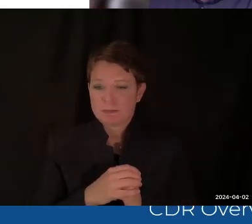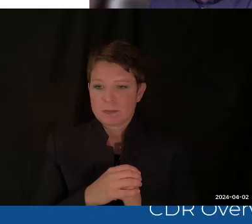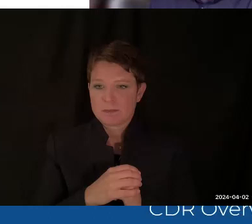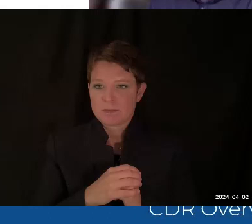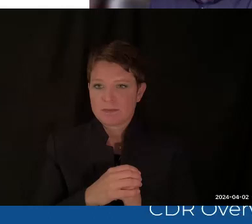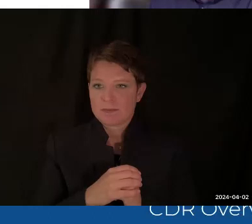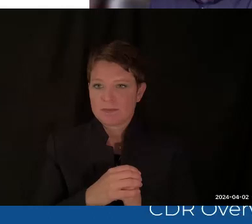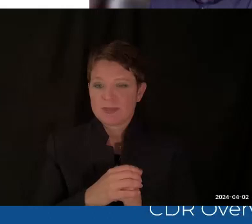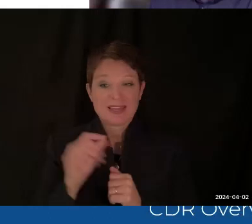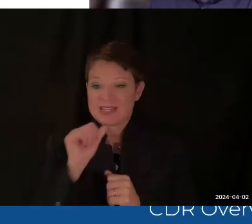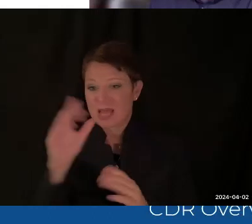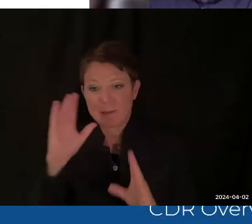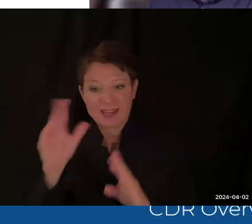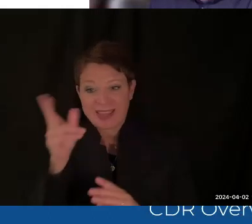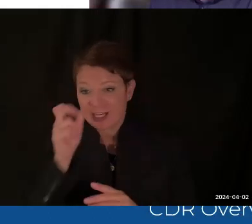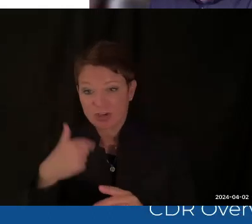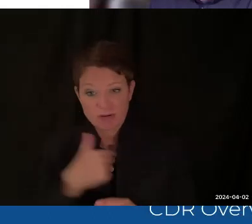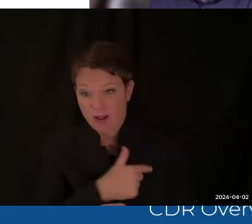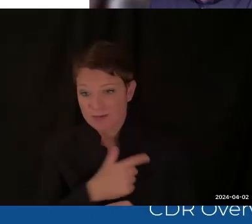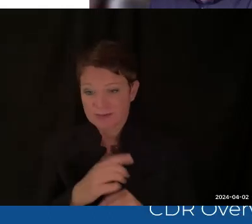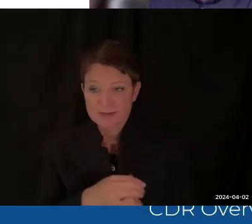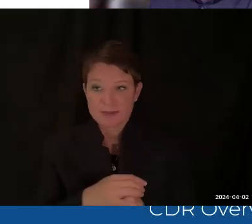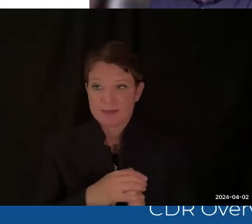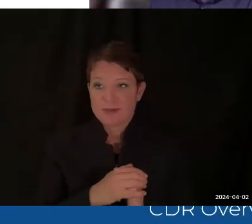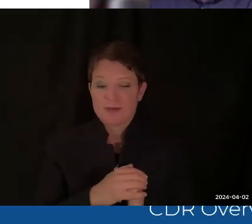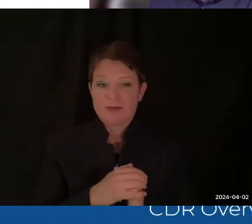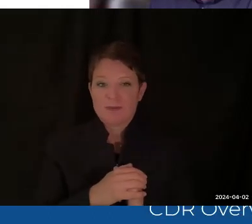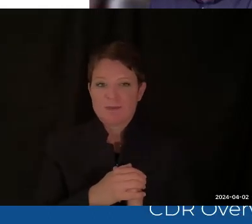I don't think he's paying attention. We can go to the next.